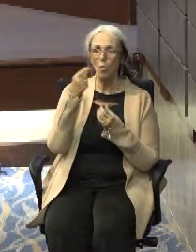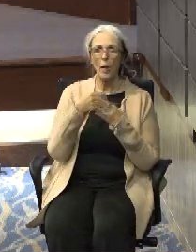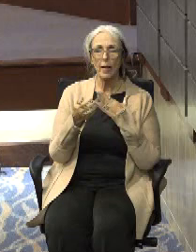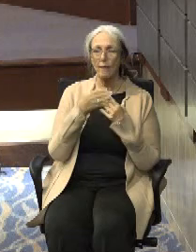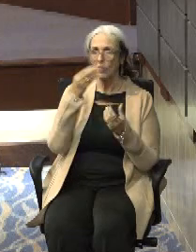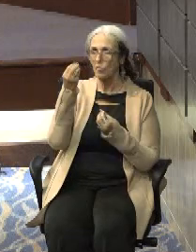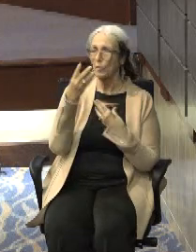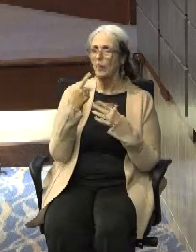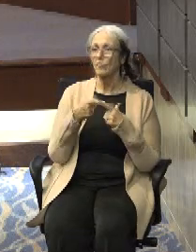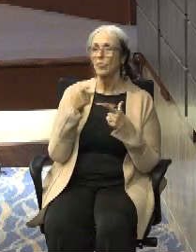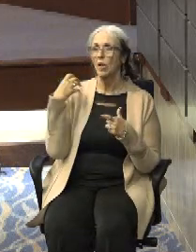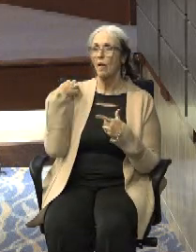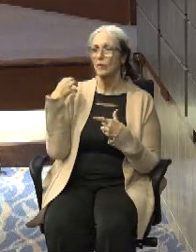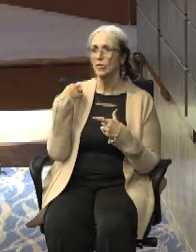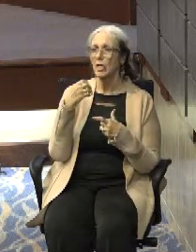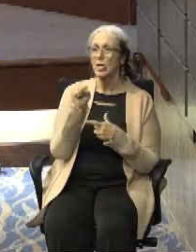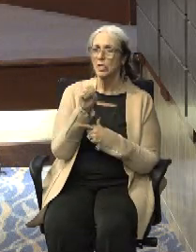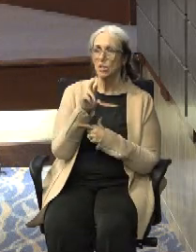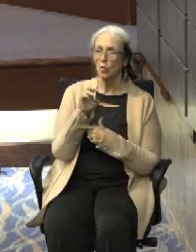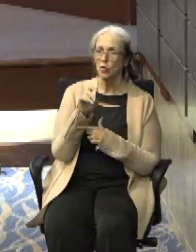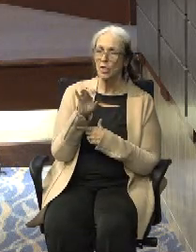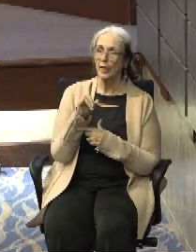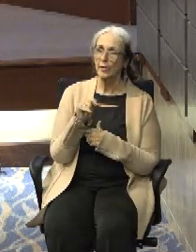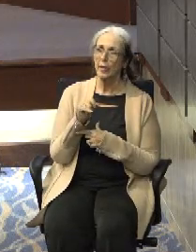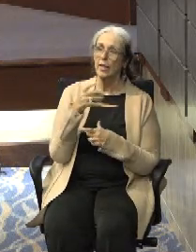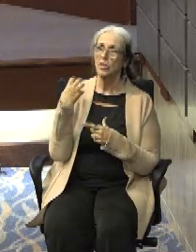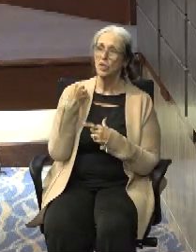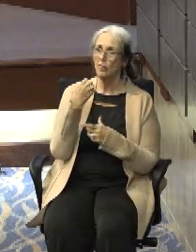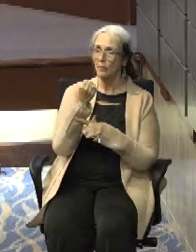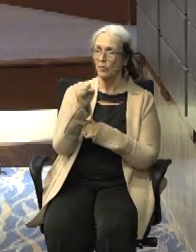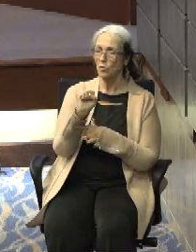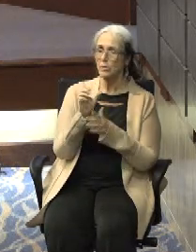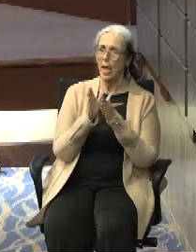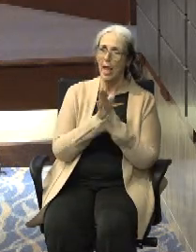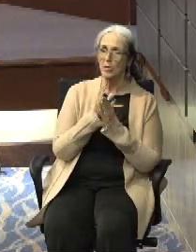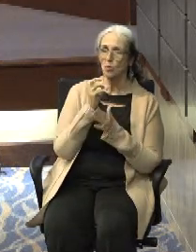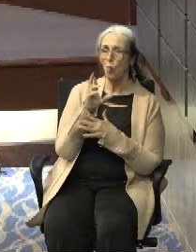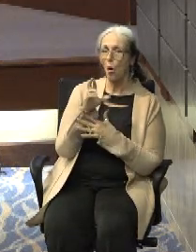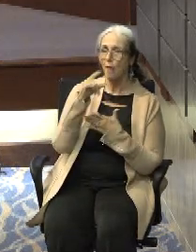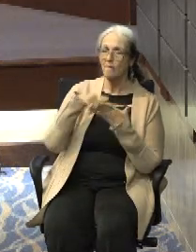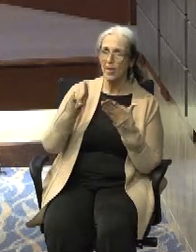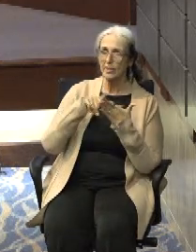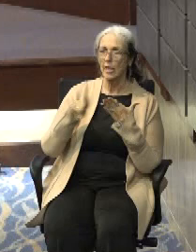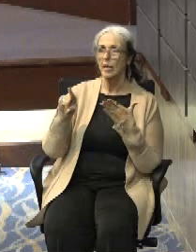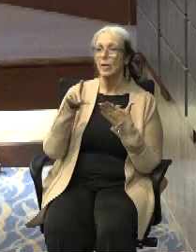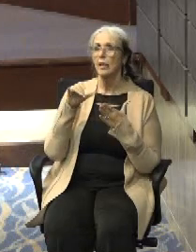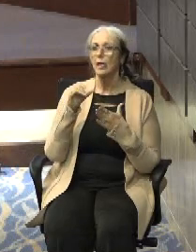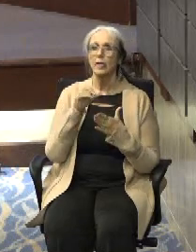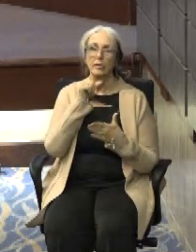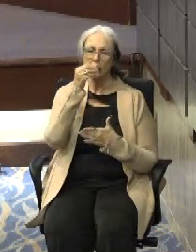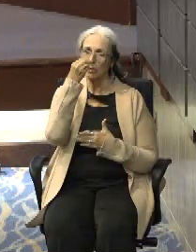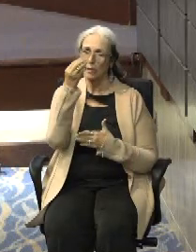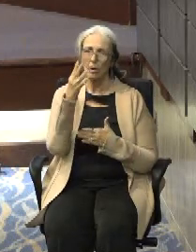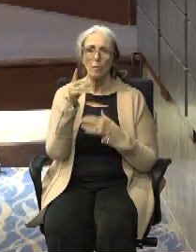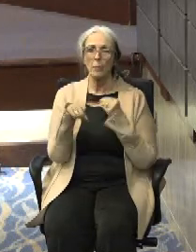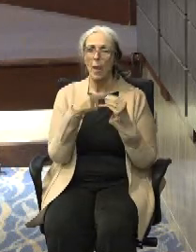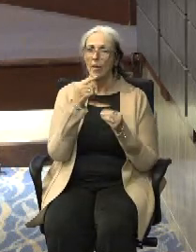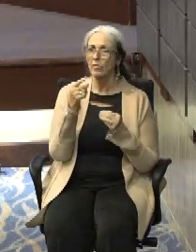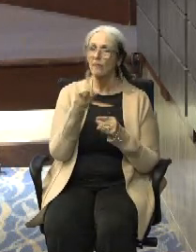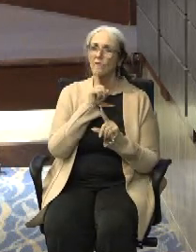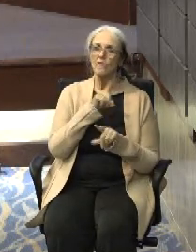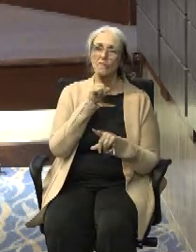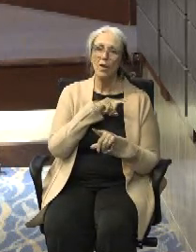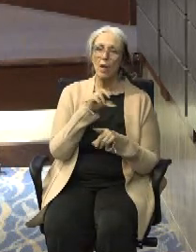she received from the officer and her sergeant. Yet the chief refused to ask her or investigate and was unconcerned about the false reporting. As